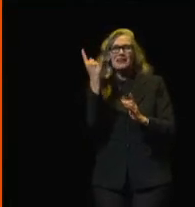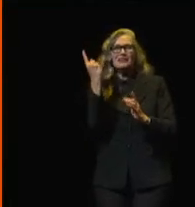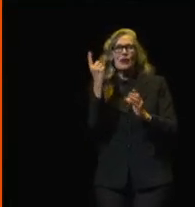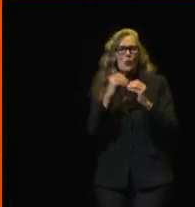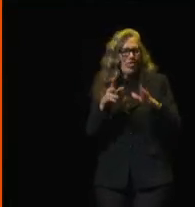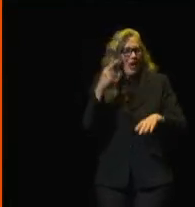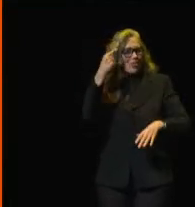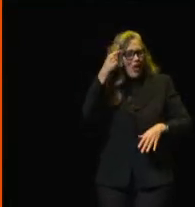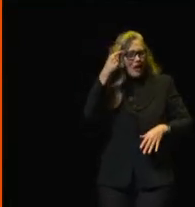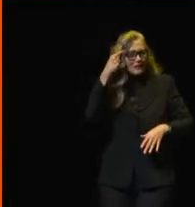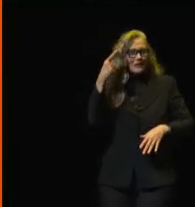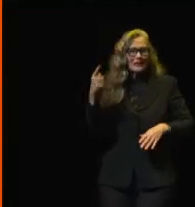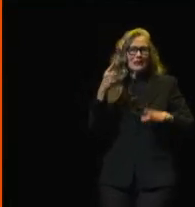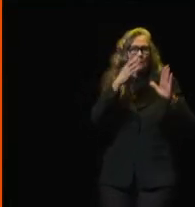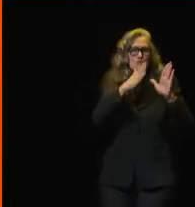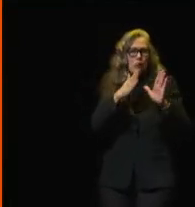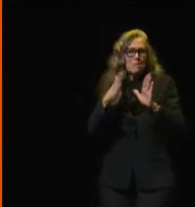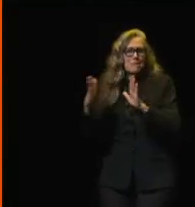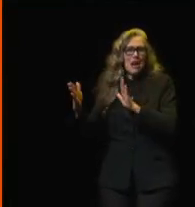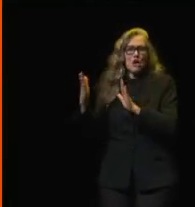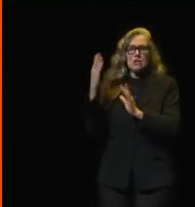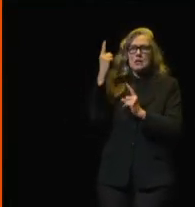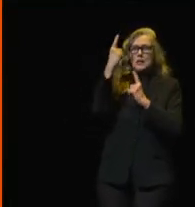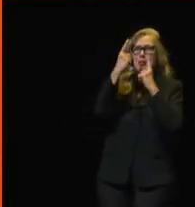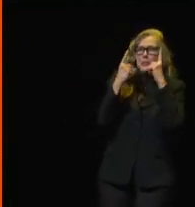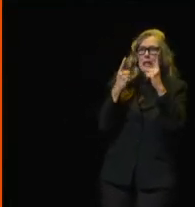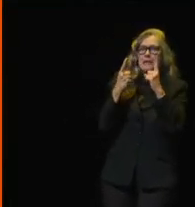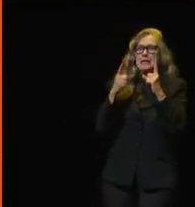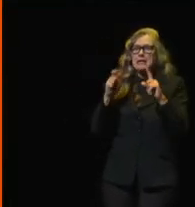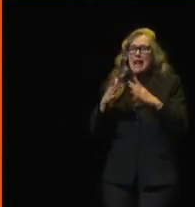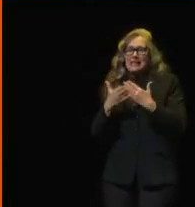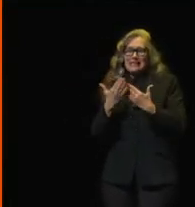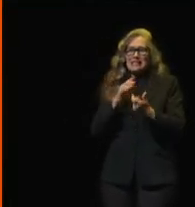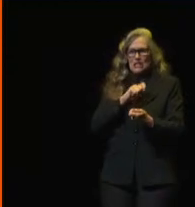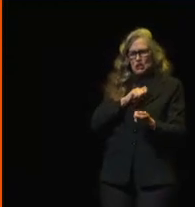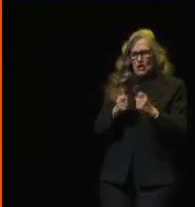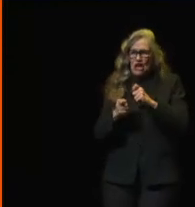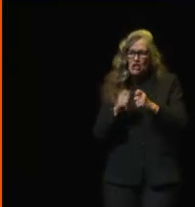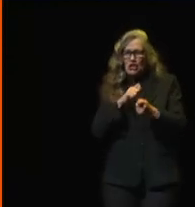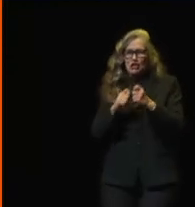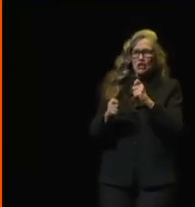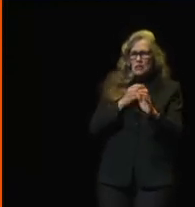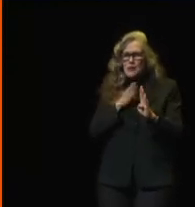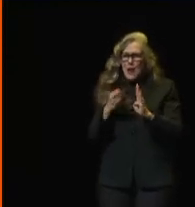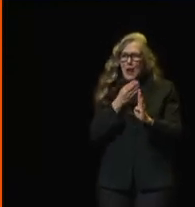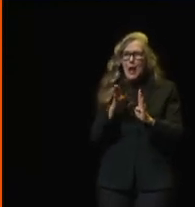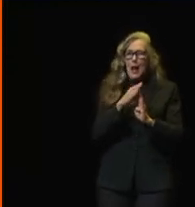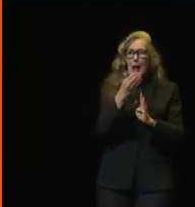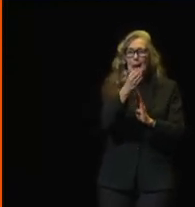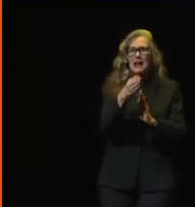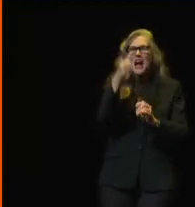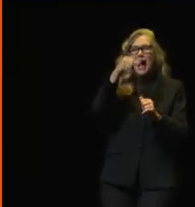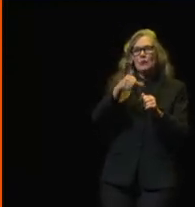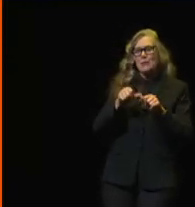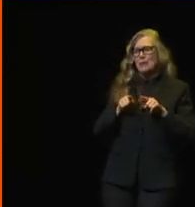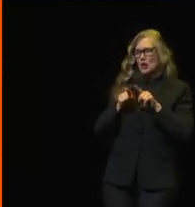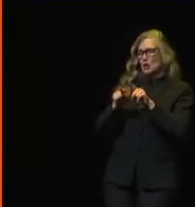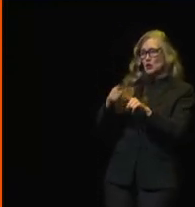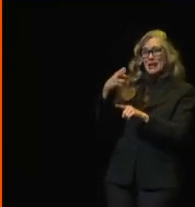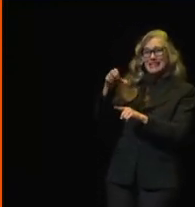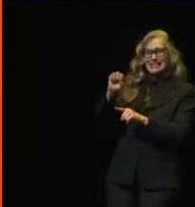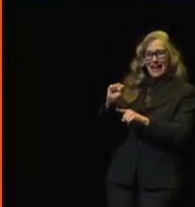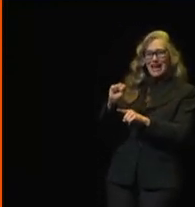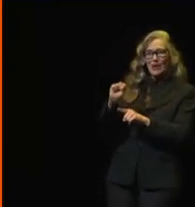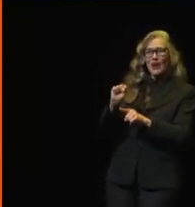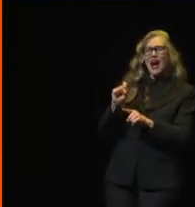nimble. In Eyes to the Wind, Ady mentioned how in high school he and I spent hours on the phone discussing his arguments in preparation for the debate